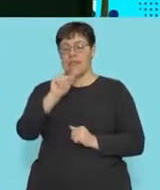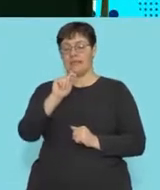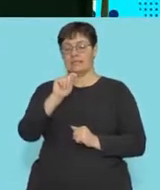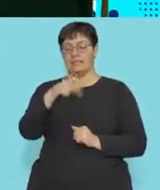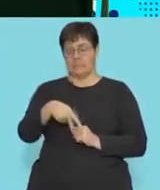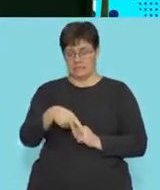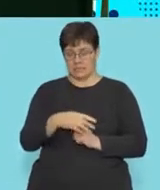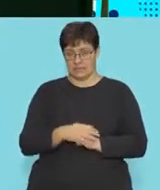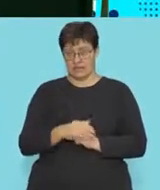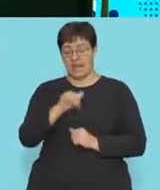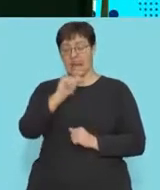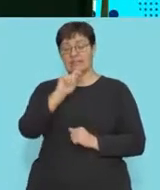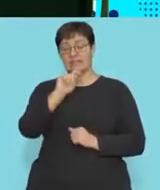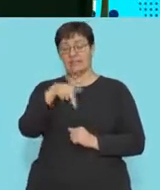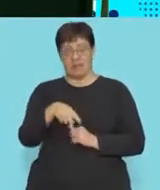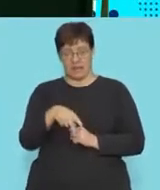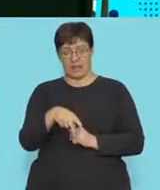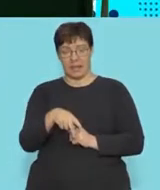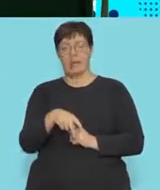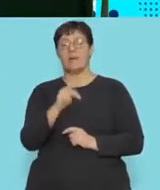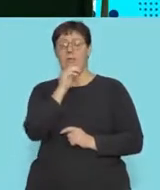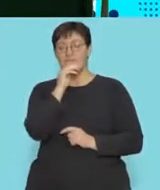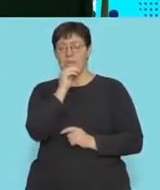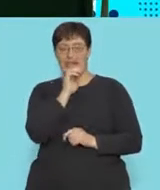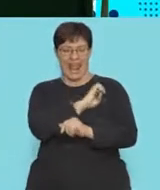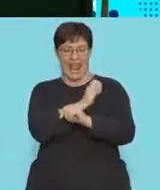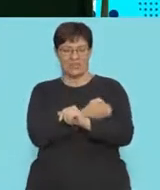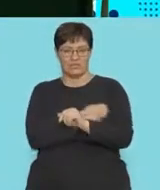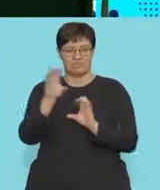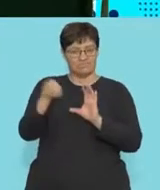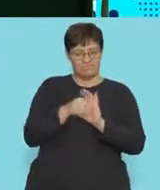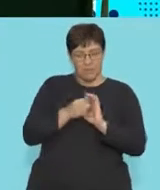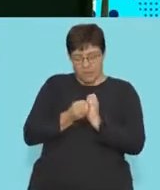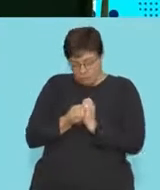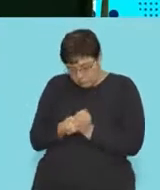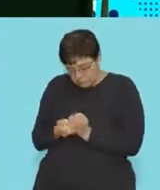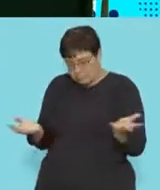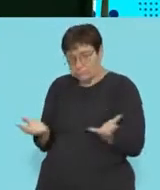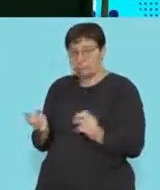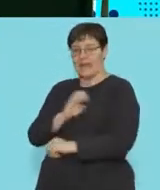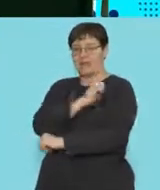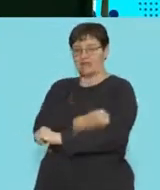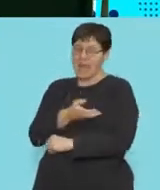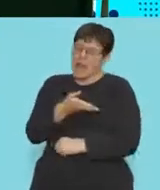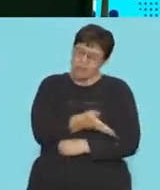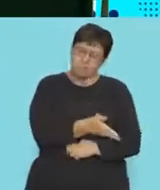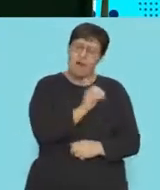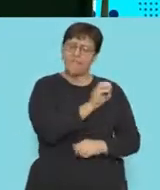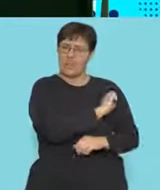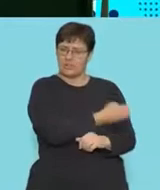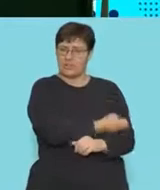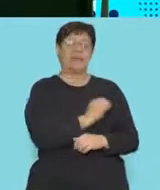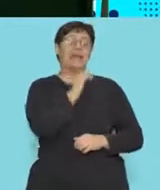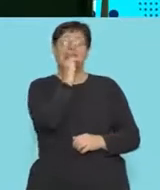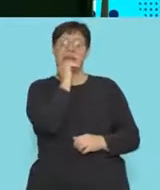ATP. ADP is what is a de-energized molecule which has released the energy. It does have energy, but it doesn't